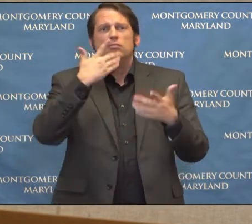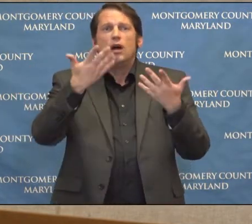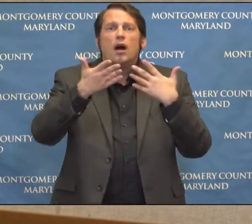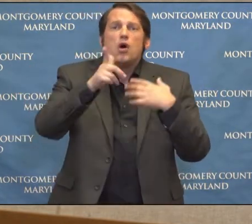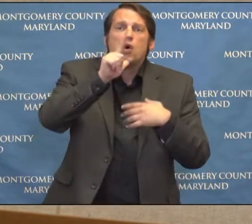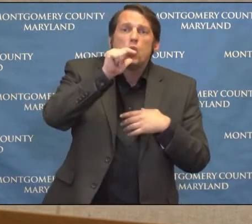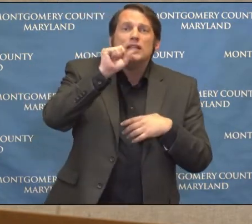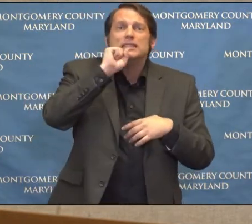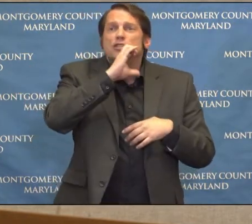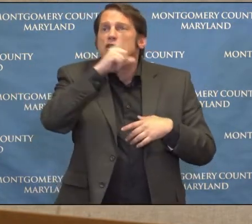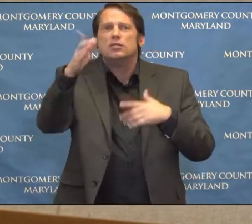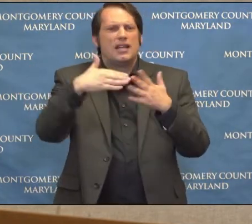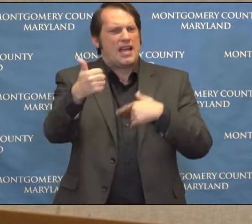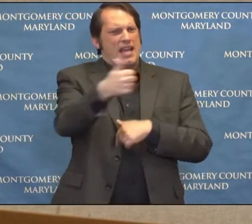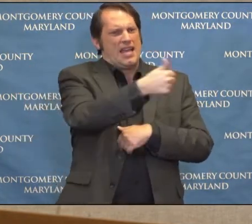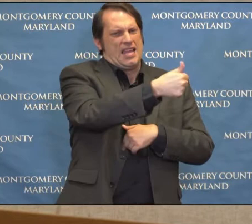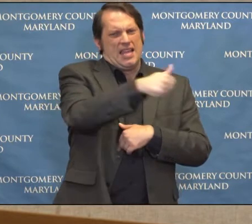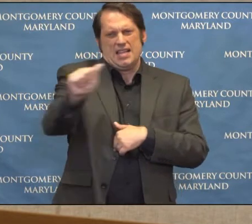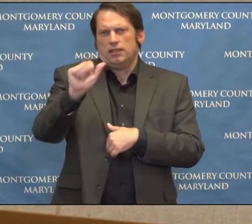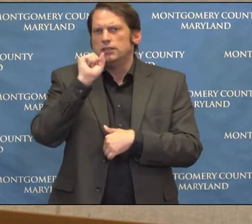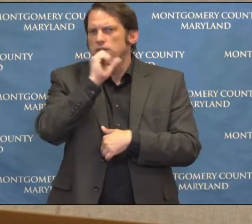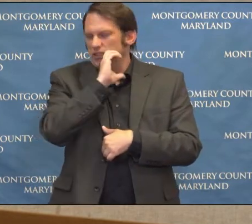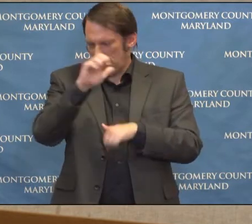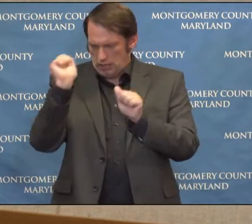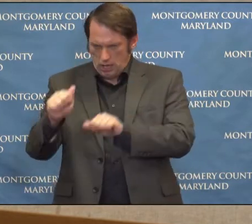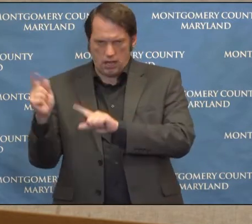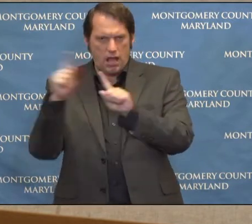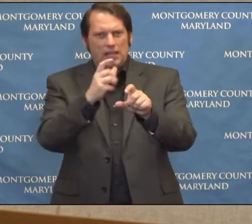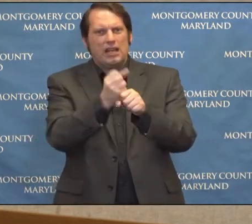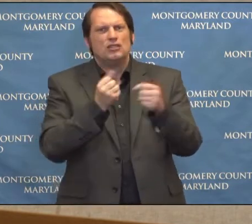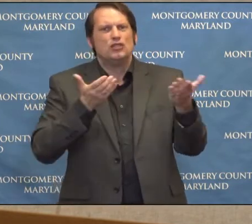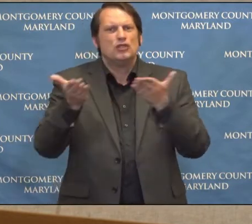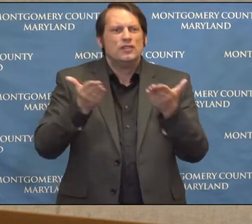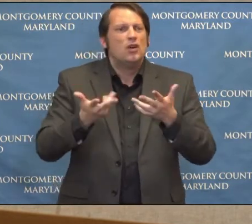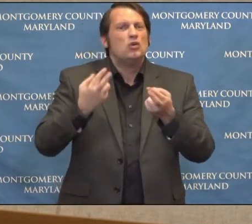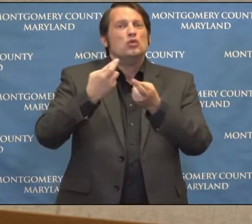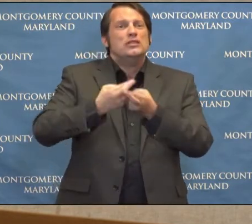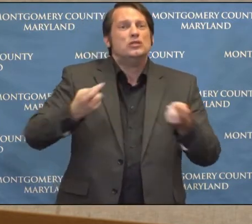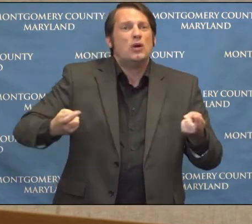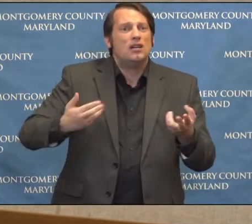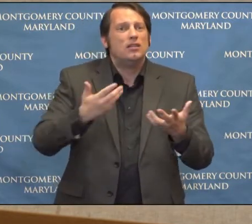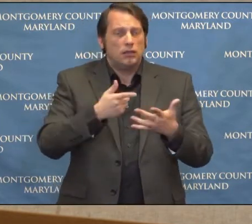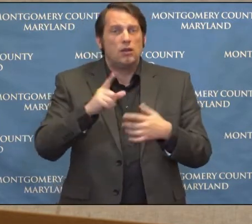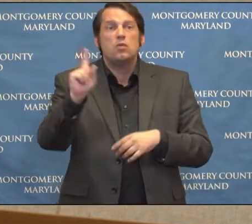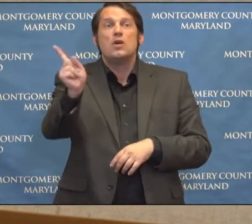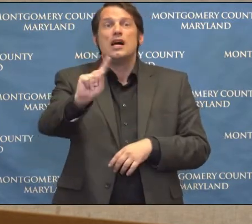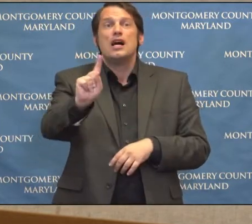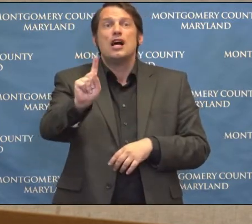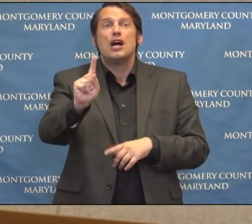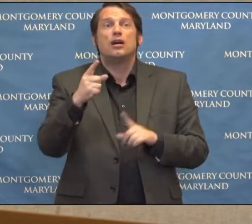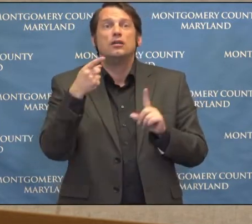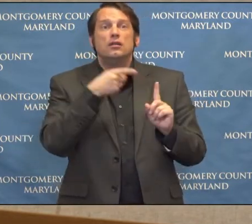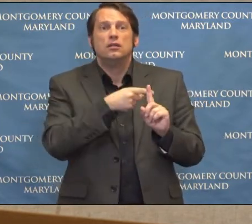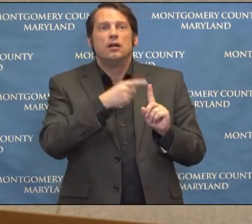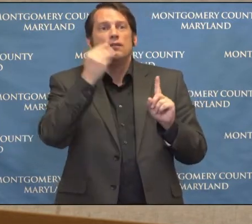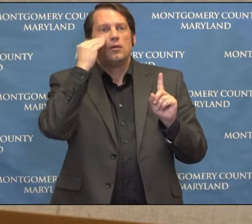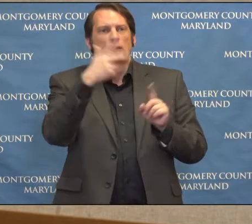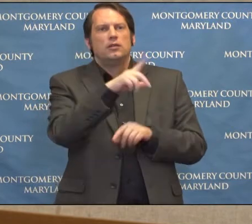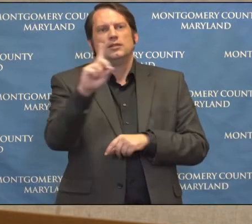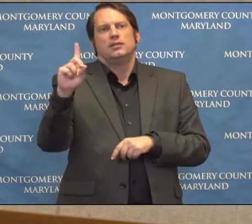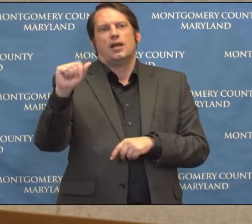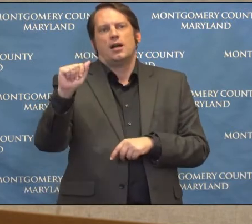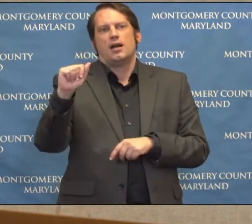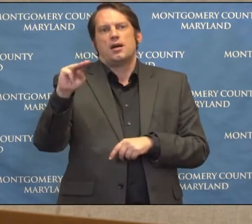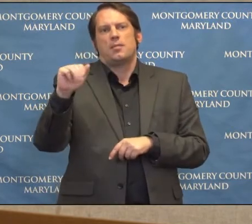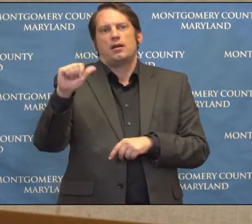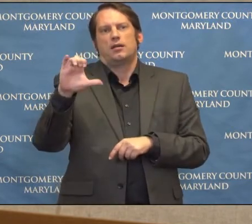receive those resources. Deliveries are currently being made to 2 locations, Damascus and Holiday Park, but rec staff are